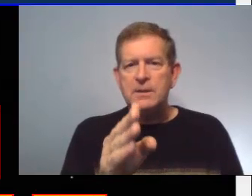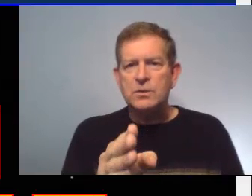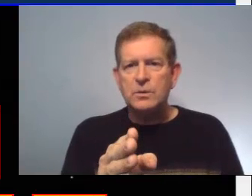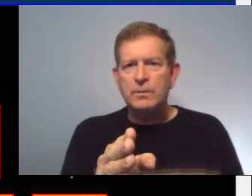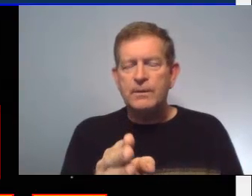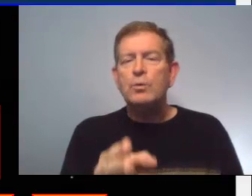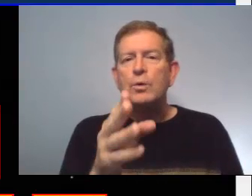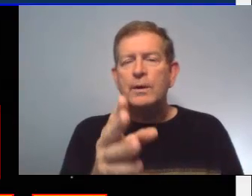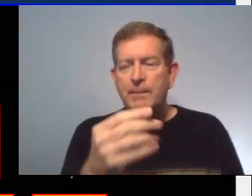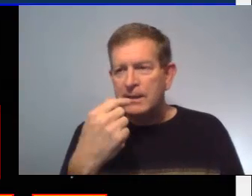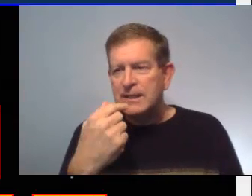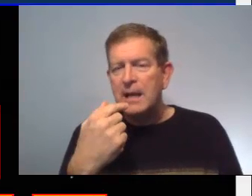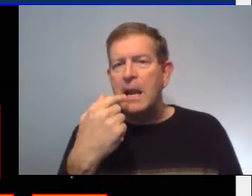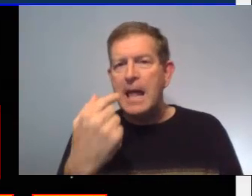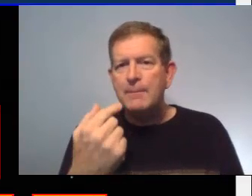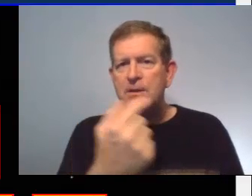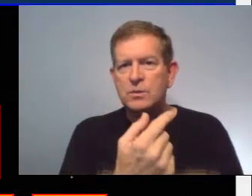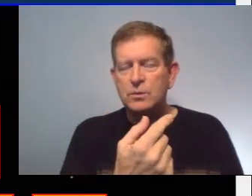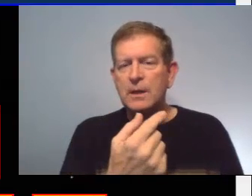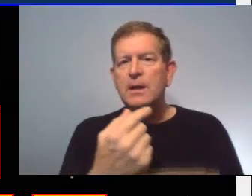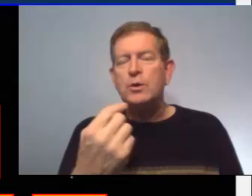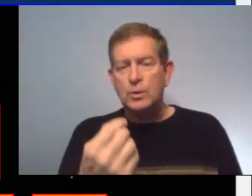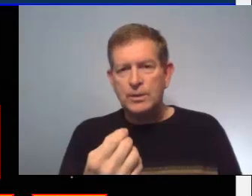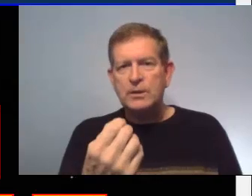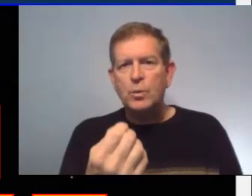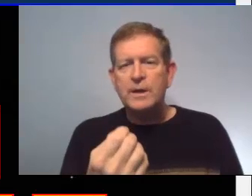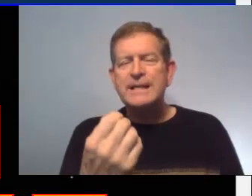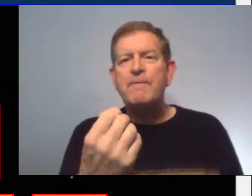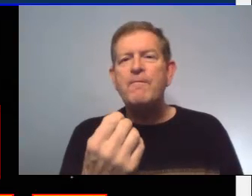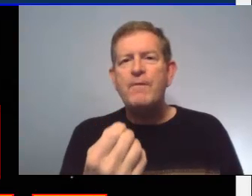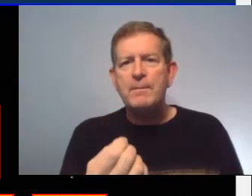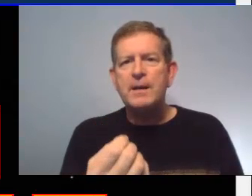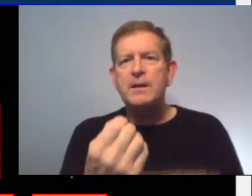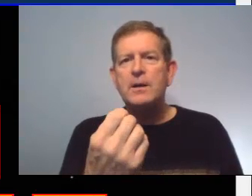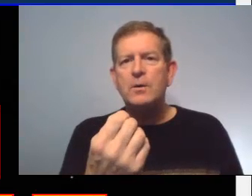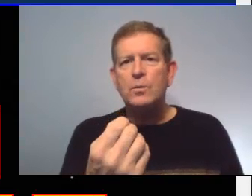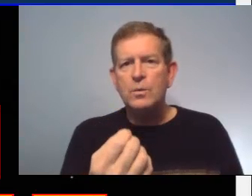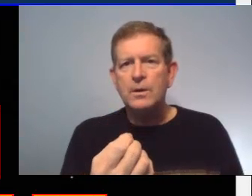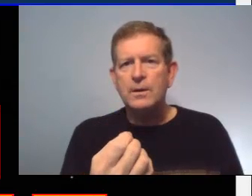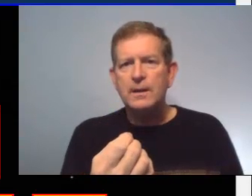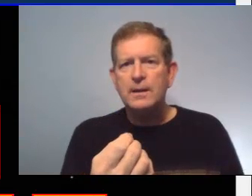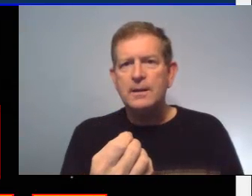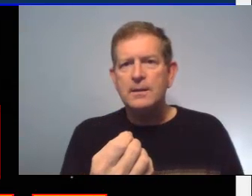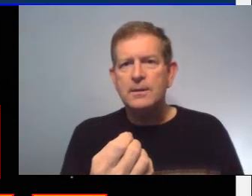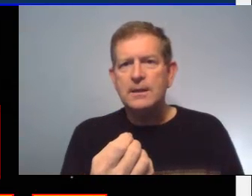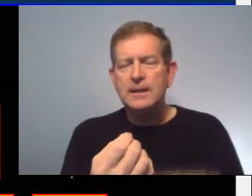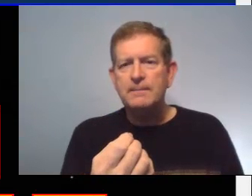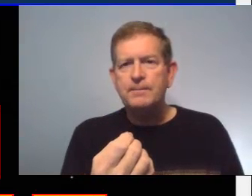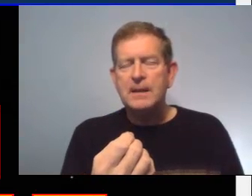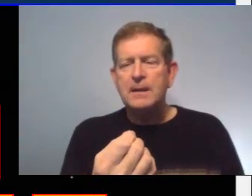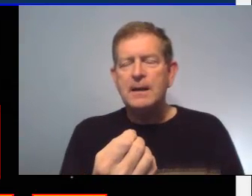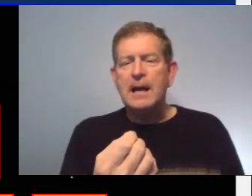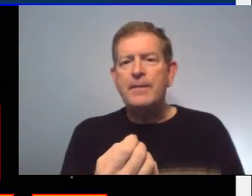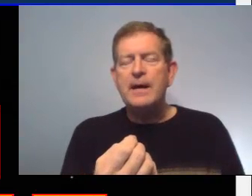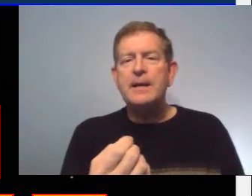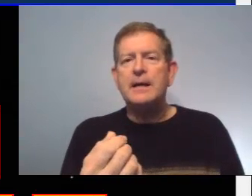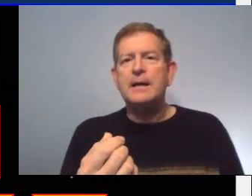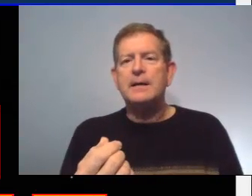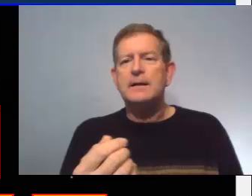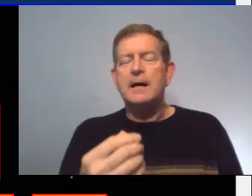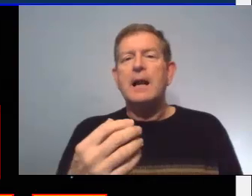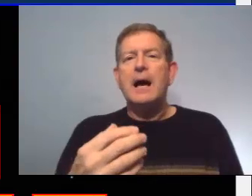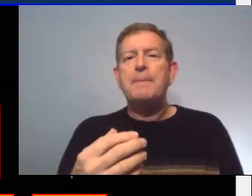la maison. By saying la maison, you learn that the word is a feminine word. Okay? And